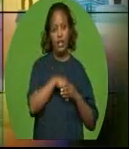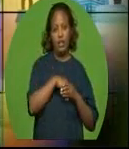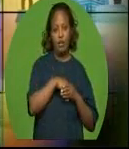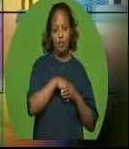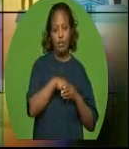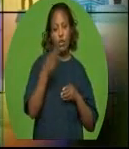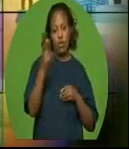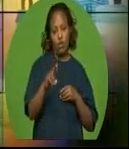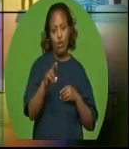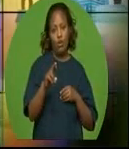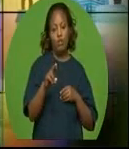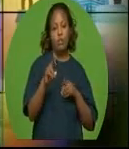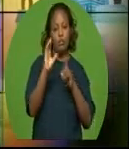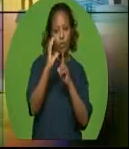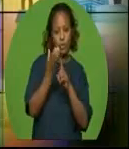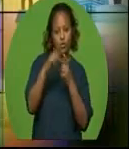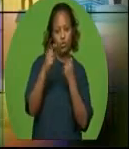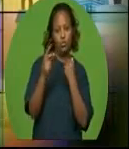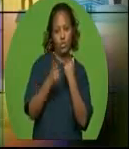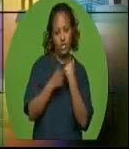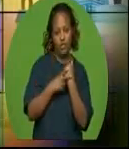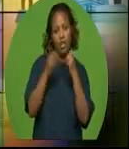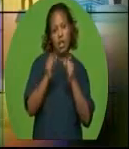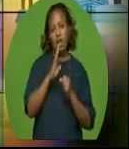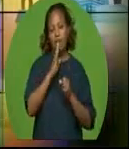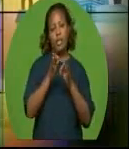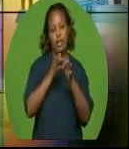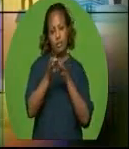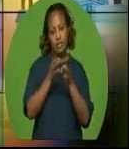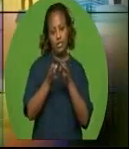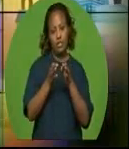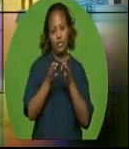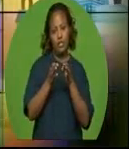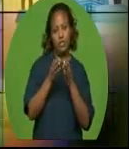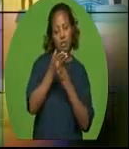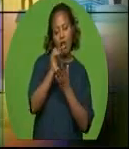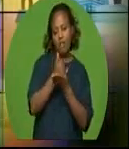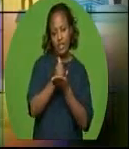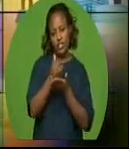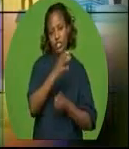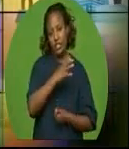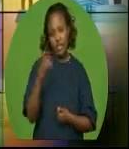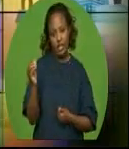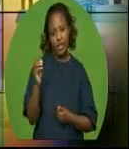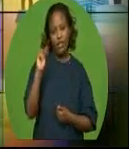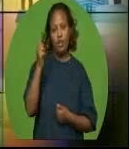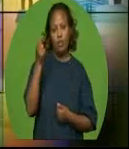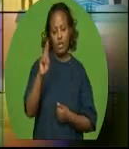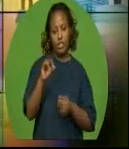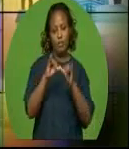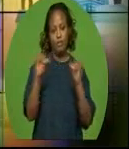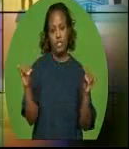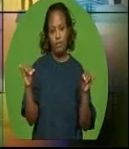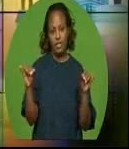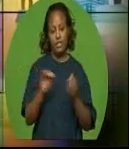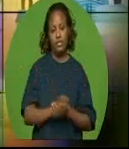and income, or the propensity to save, can be expressed in terms of average and